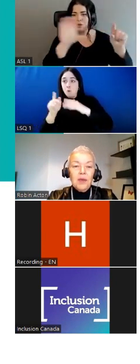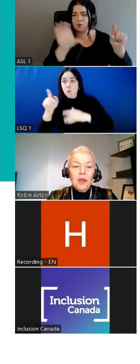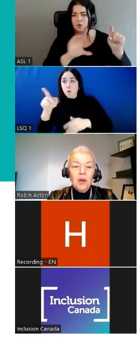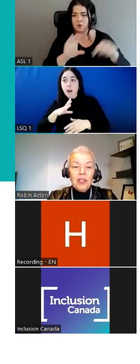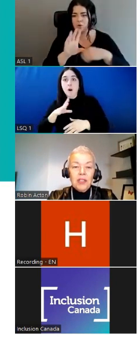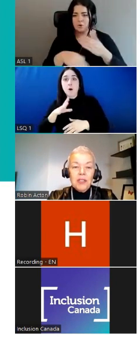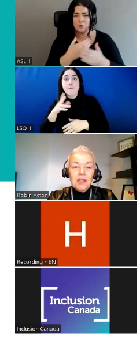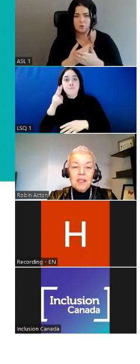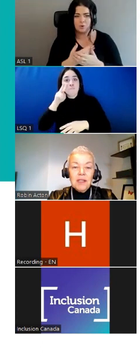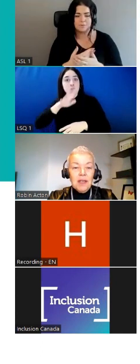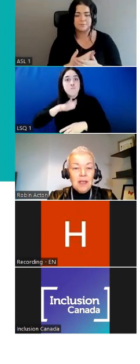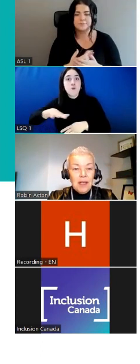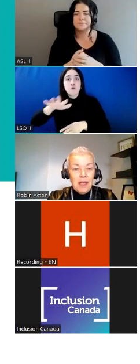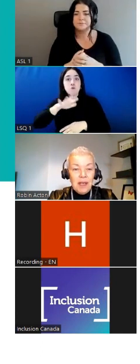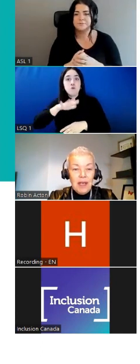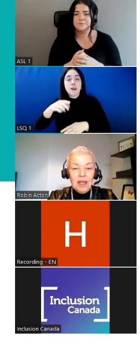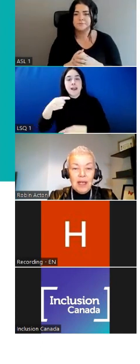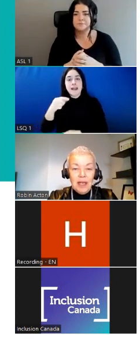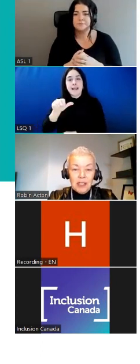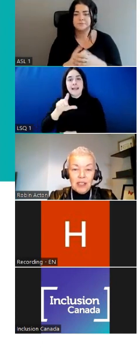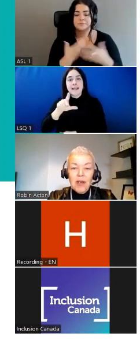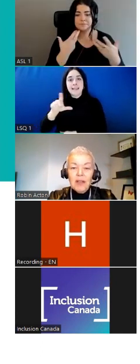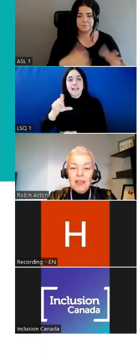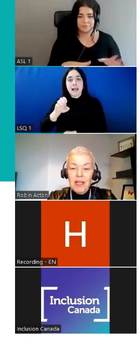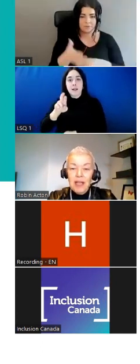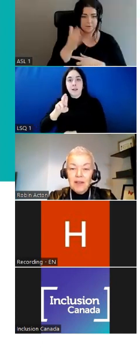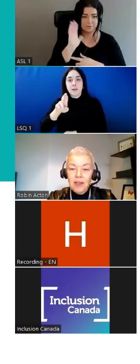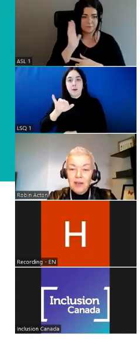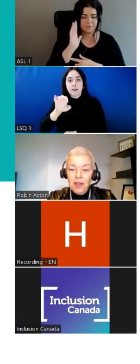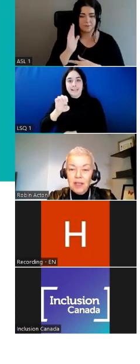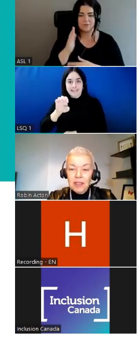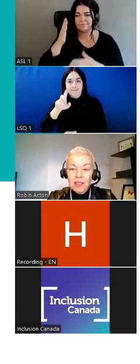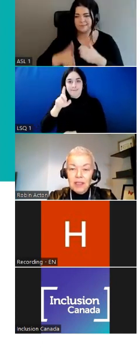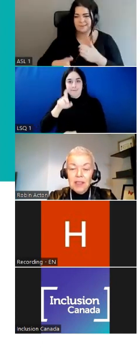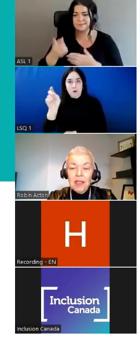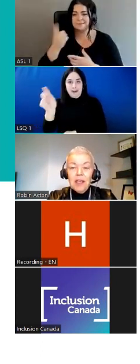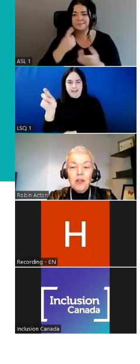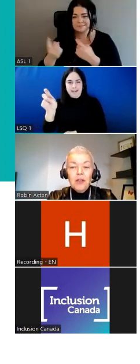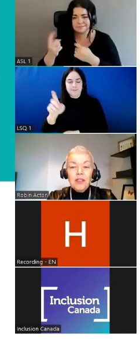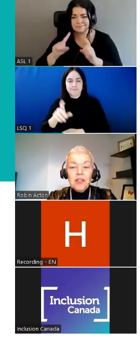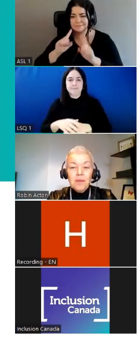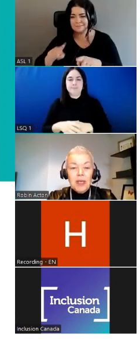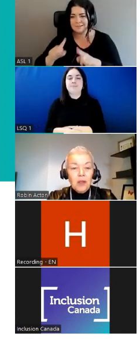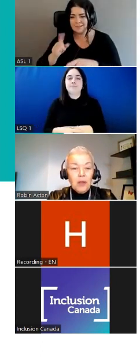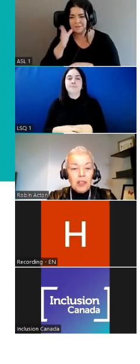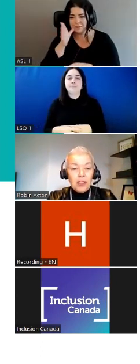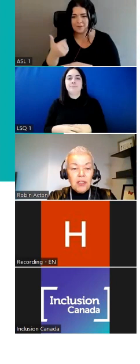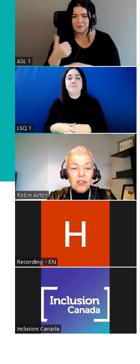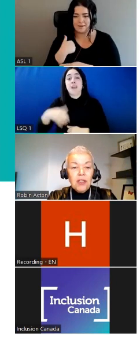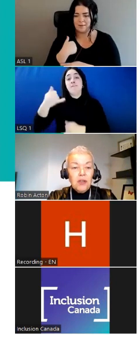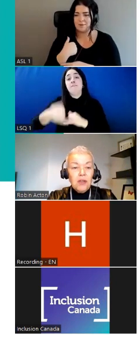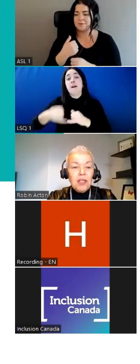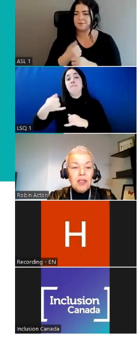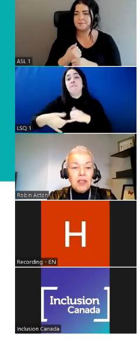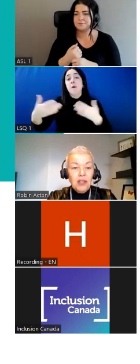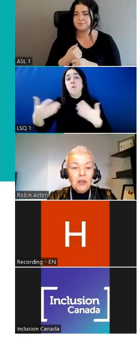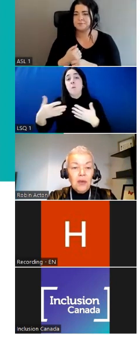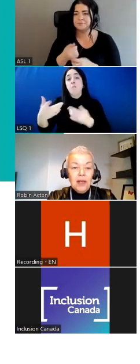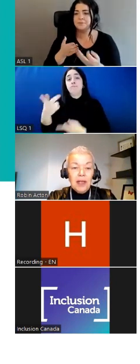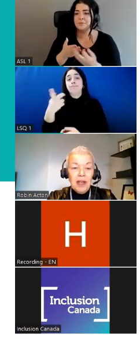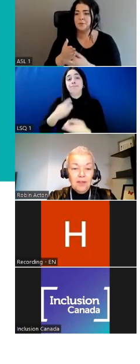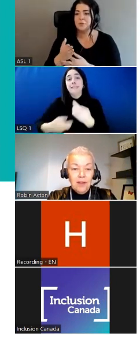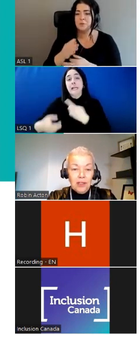There will be questions and answer at the end of the event. You can submit questions using